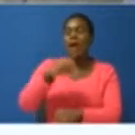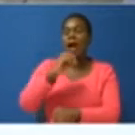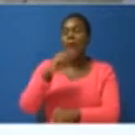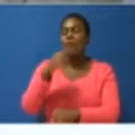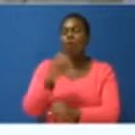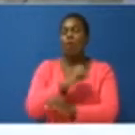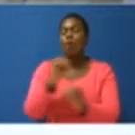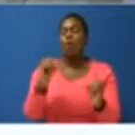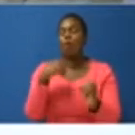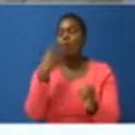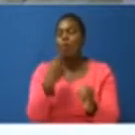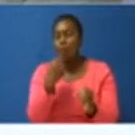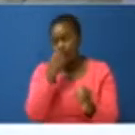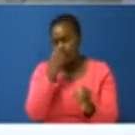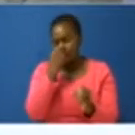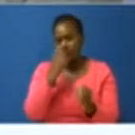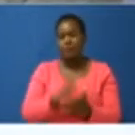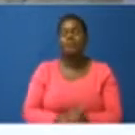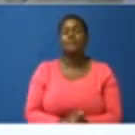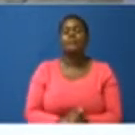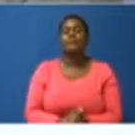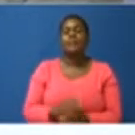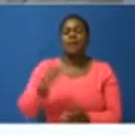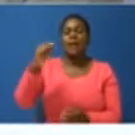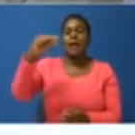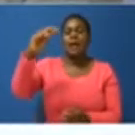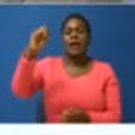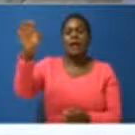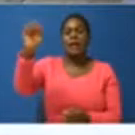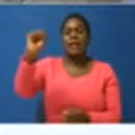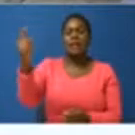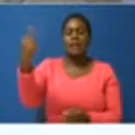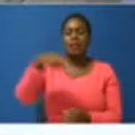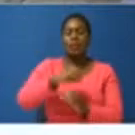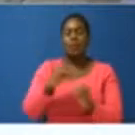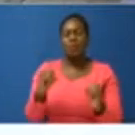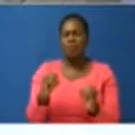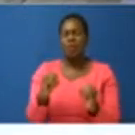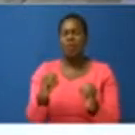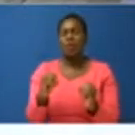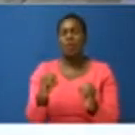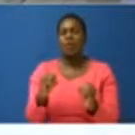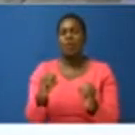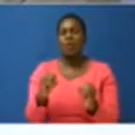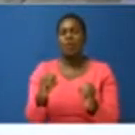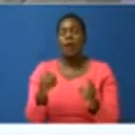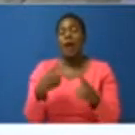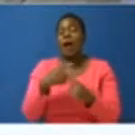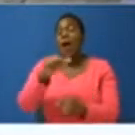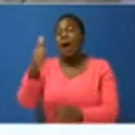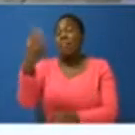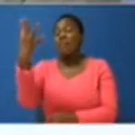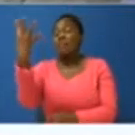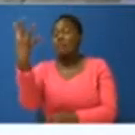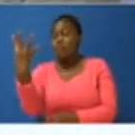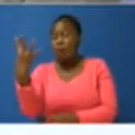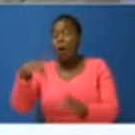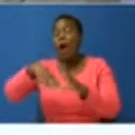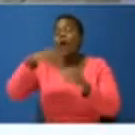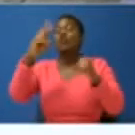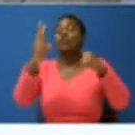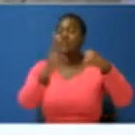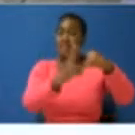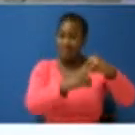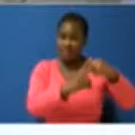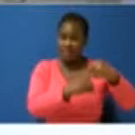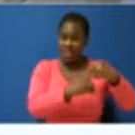i'll tell you who didn't show up then it's called at the end show up agnes kagura did not show up cleophas kyo did not show up uh but the other four of the seven